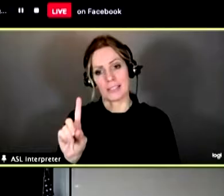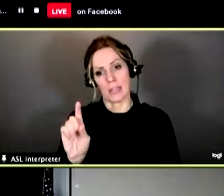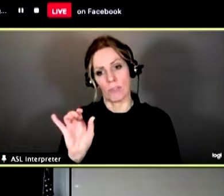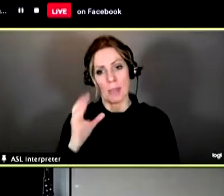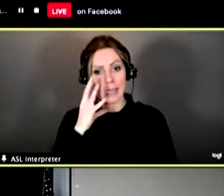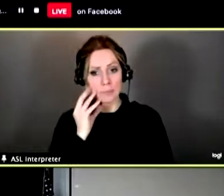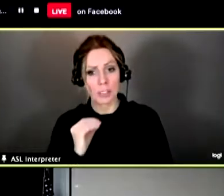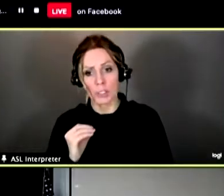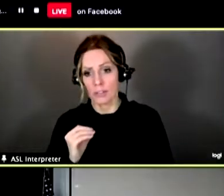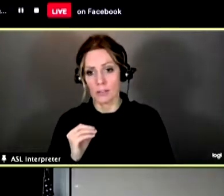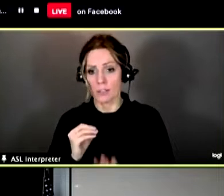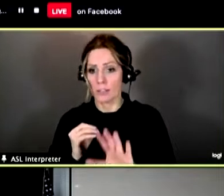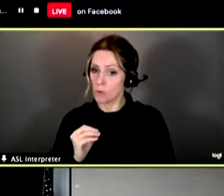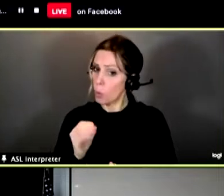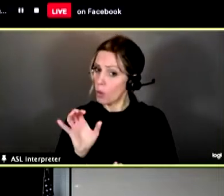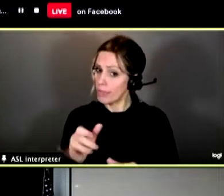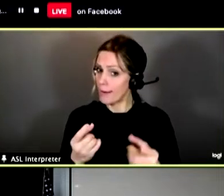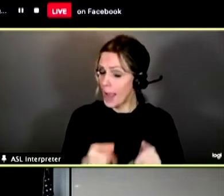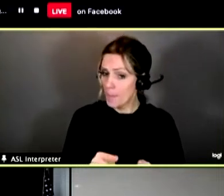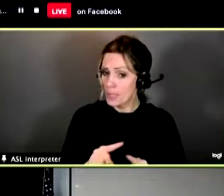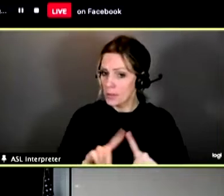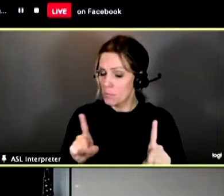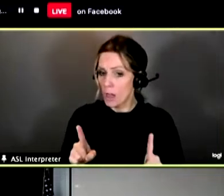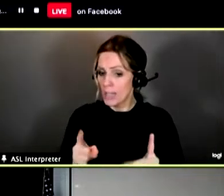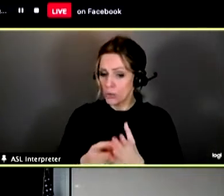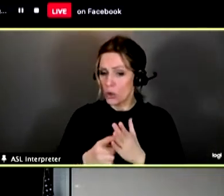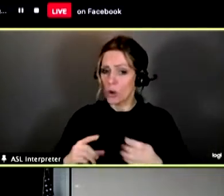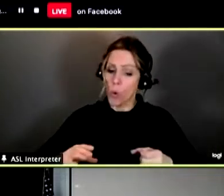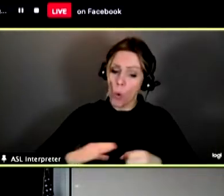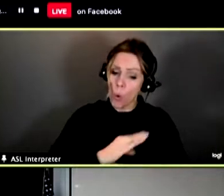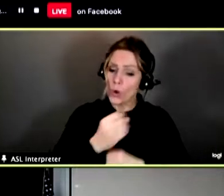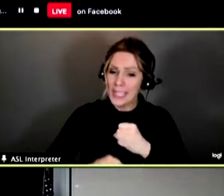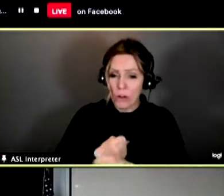happened. They took them a whole year. My grandson,